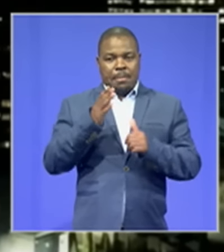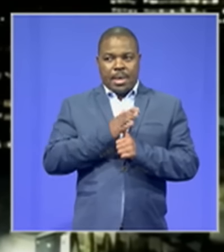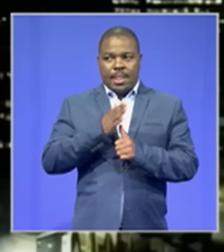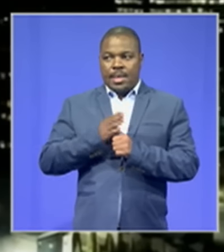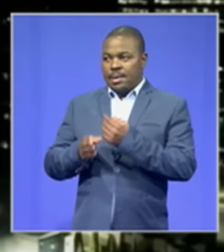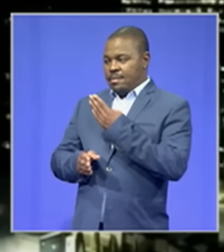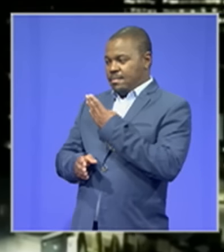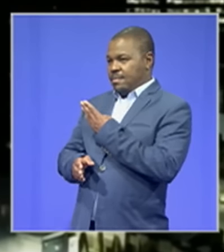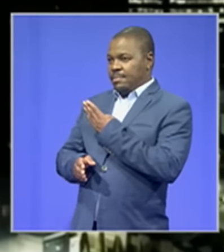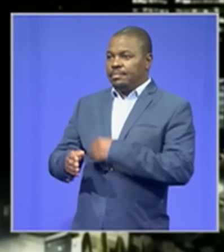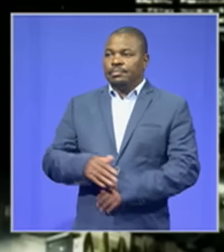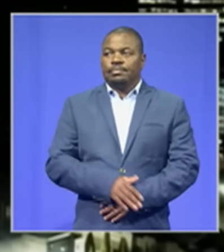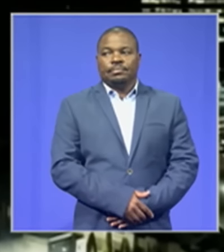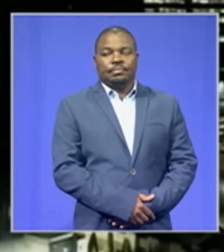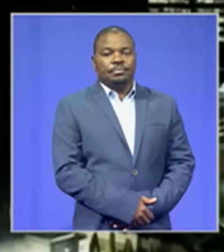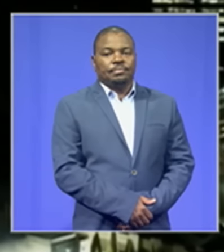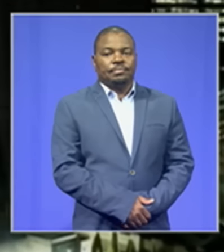itlhommeng pele ke tsena.